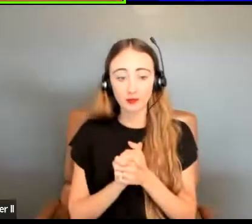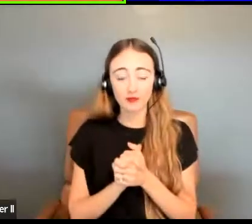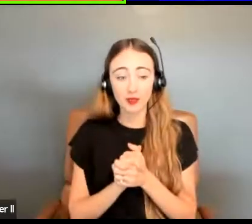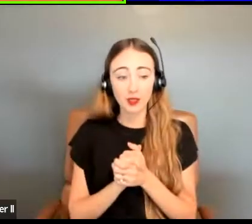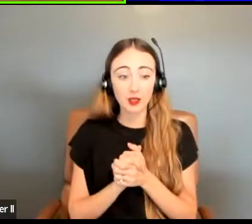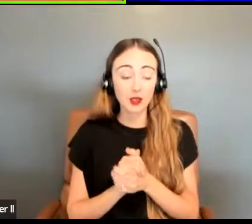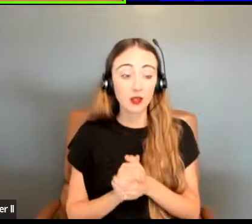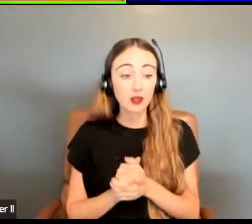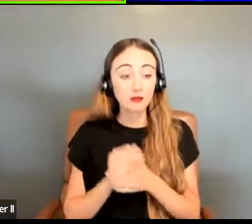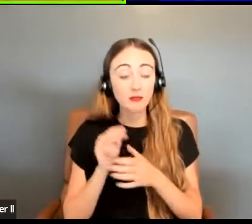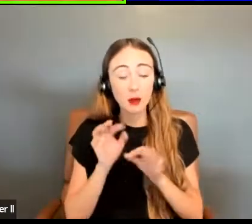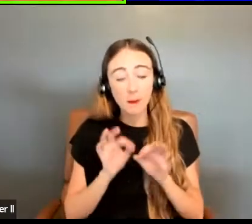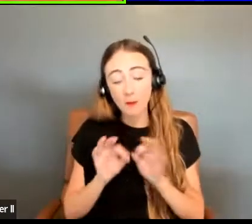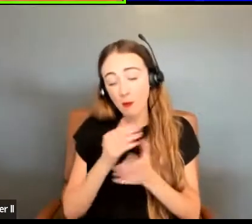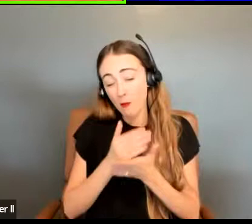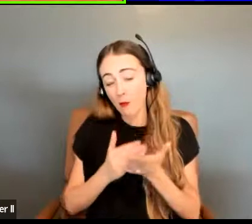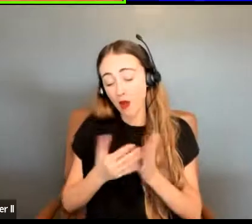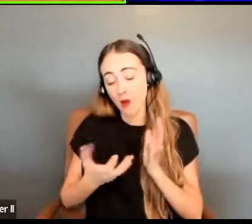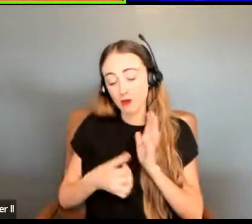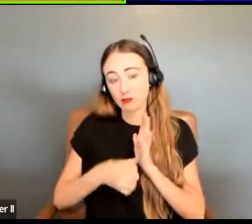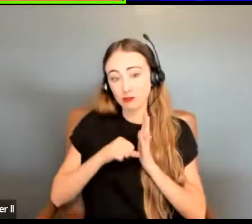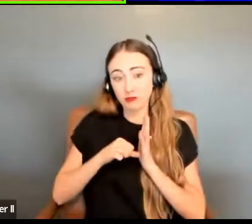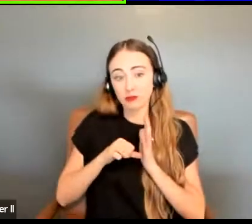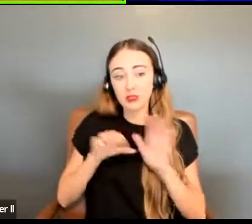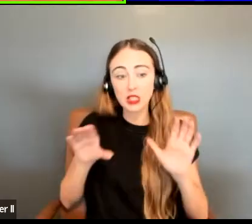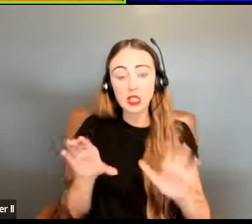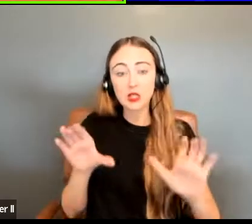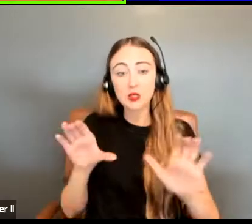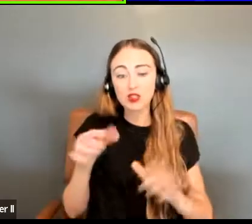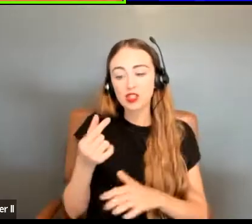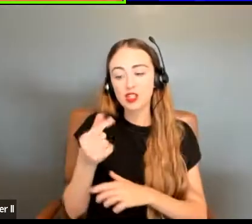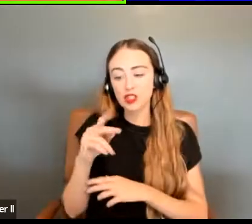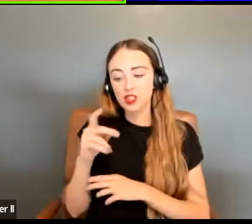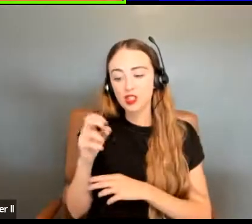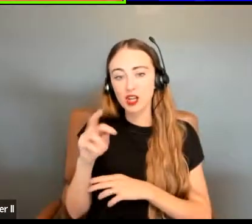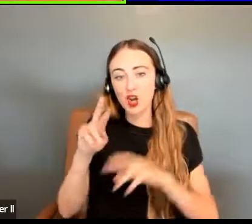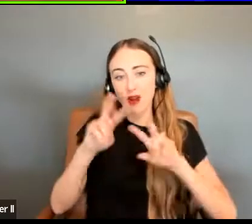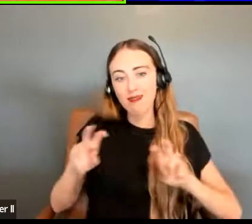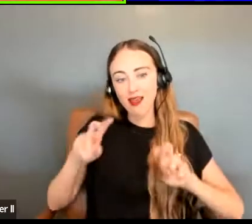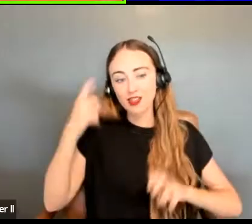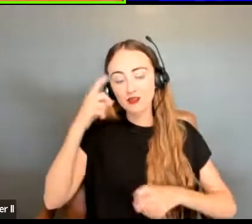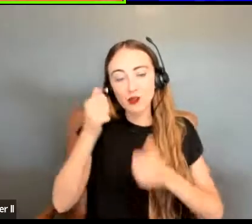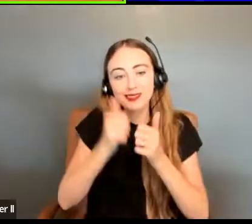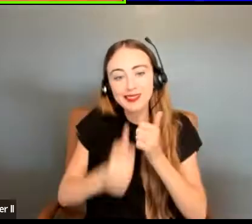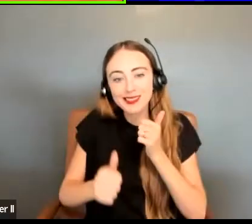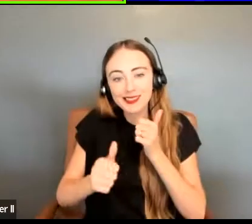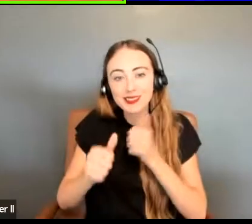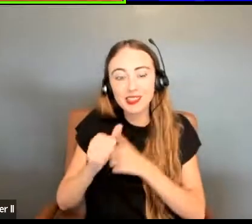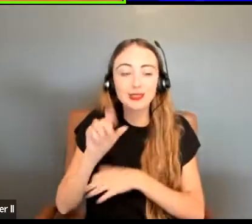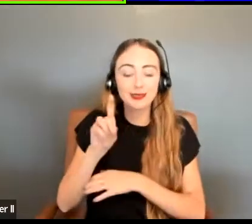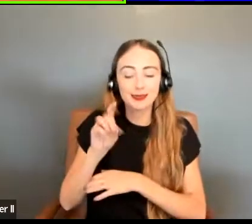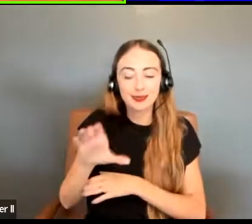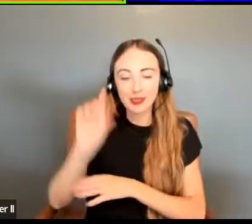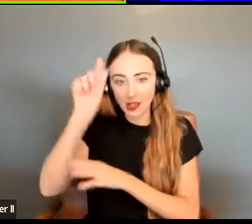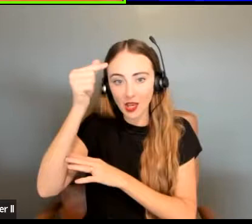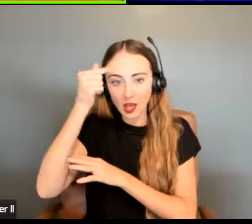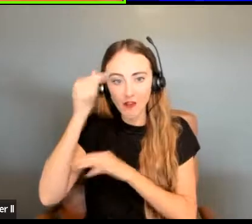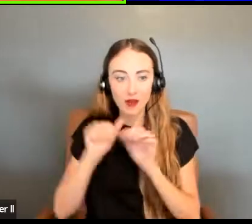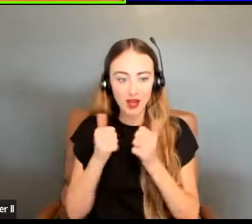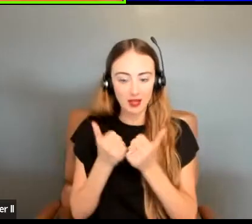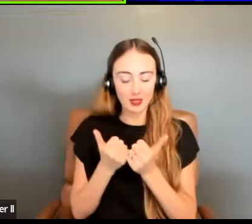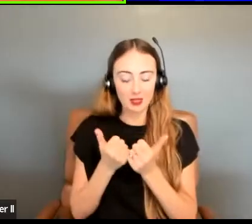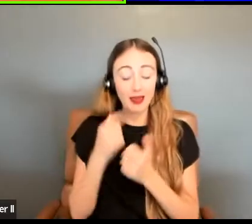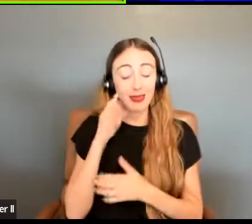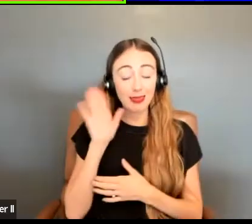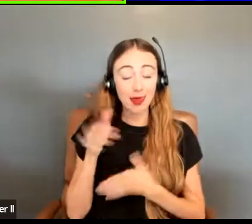of the bill that I'd like to highlight is conducting a gender analysis for every DC government agency. I believe that gender analysis